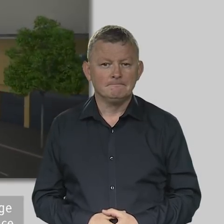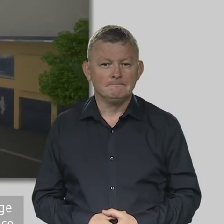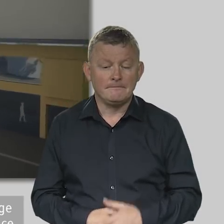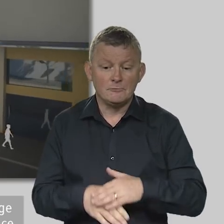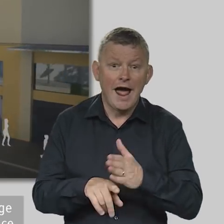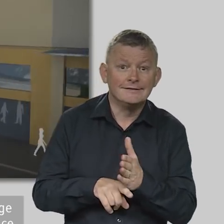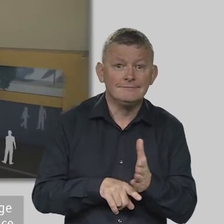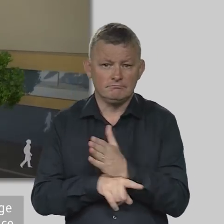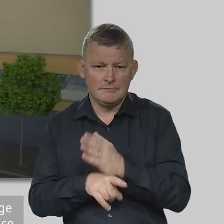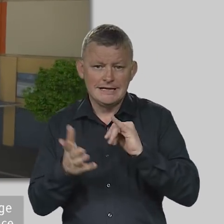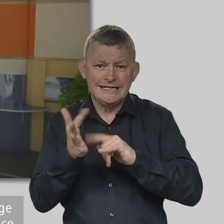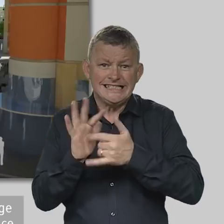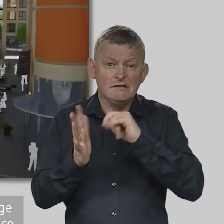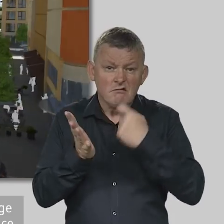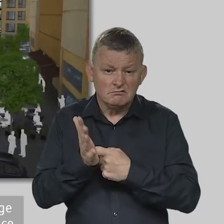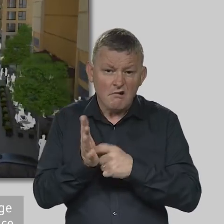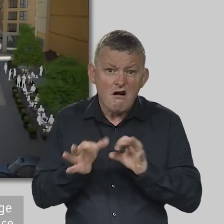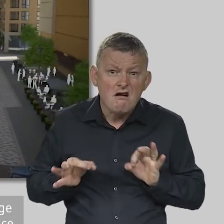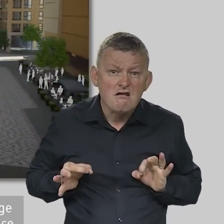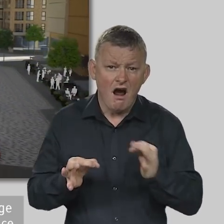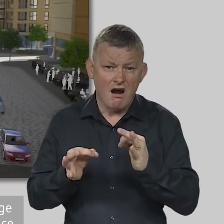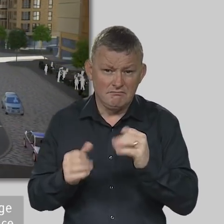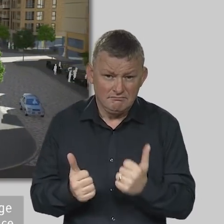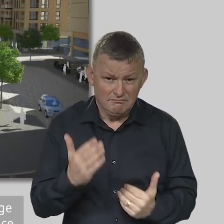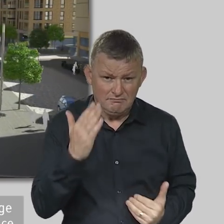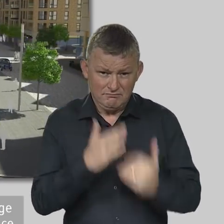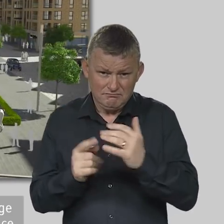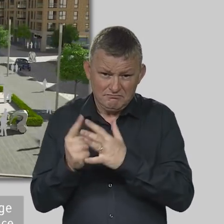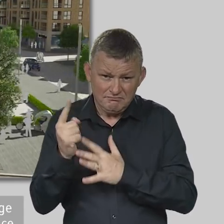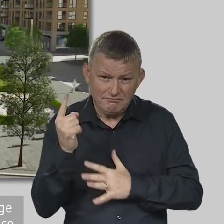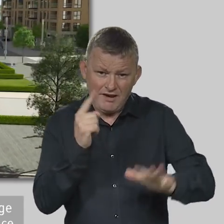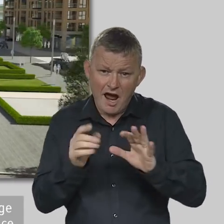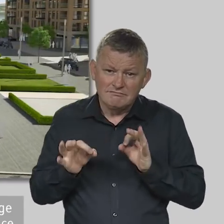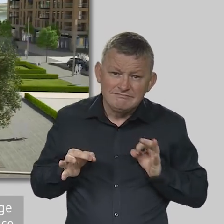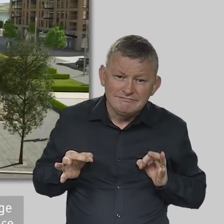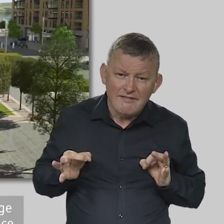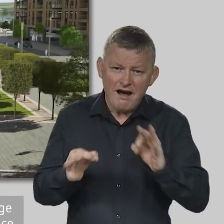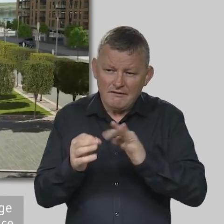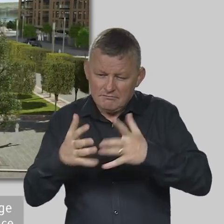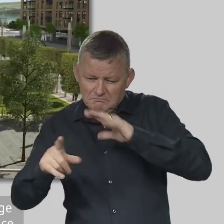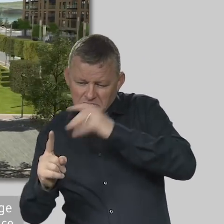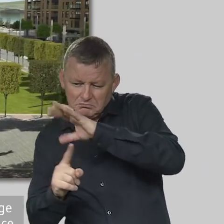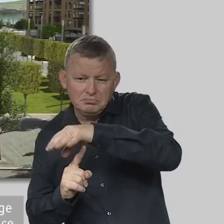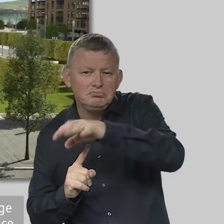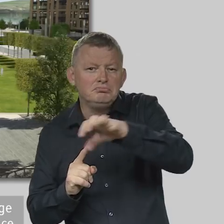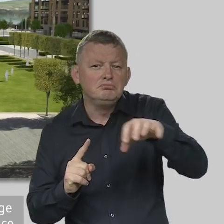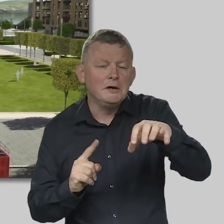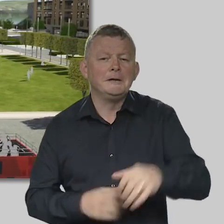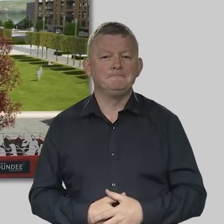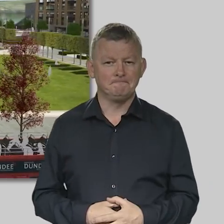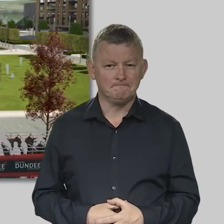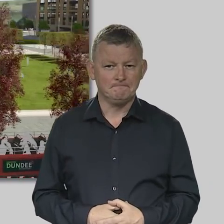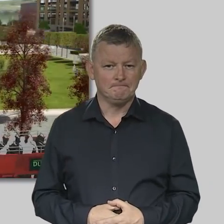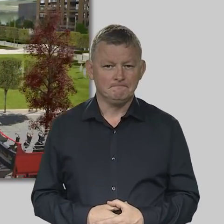On the right, there is Slessor Gardens, a newly created large open parkland with themed gardens around the main space.